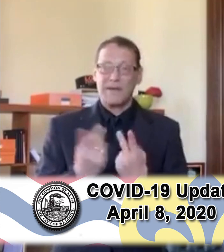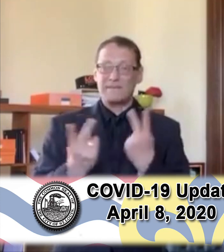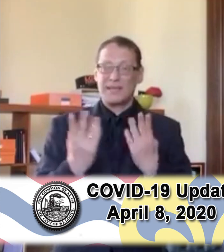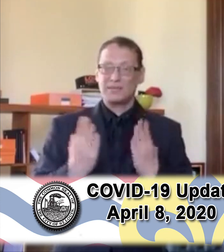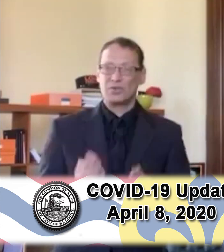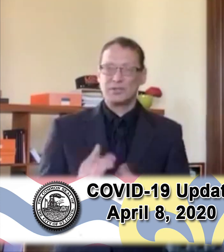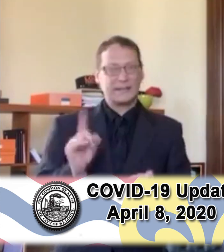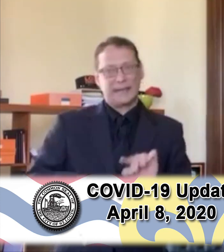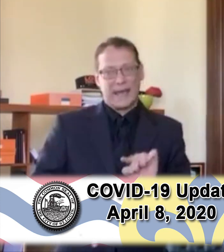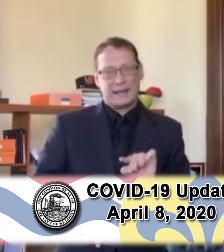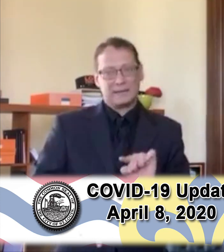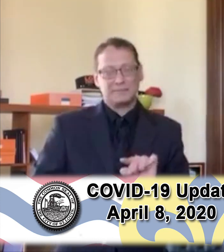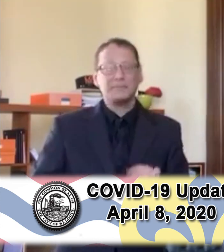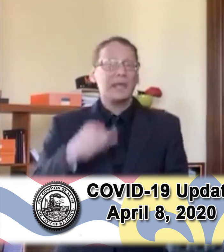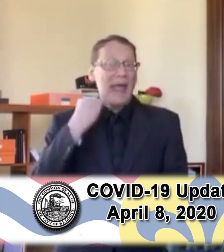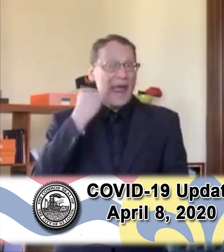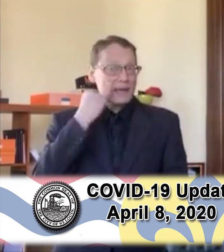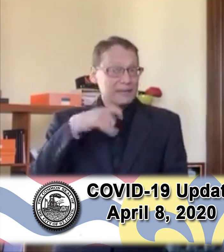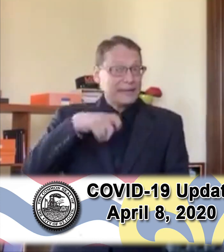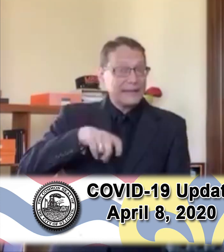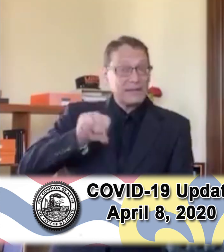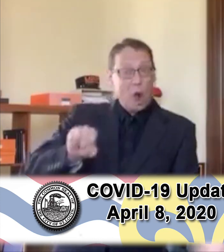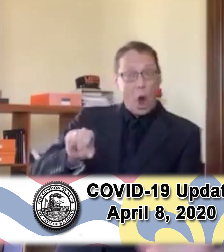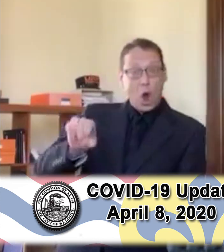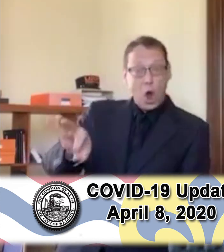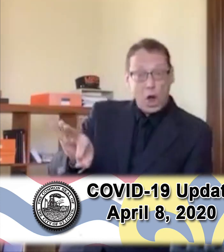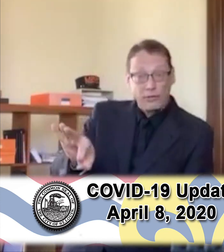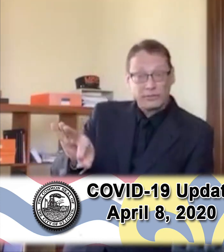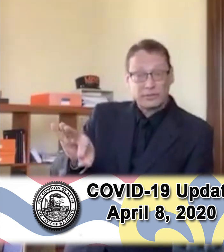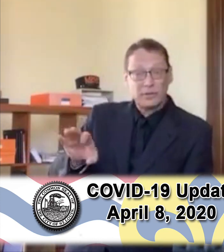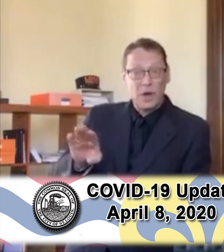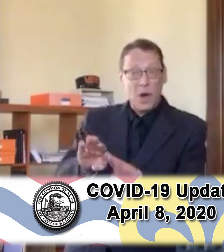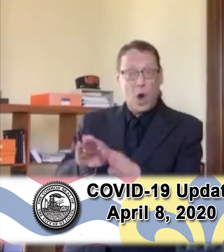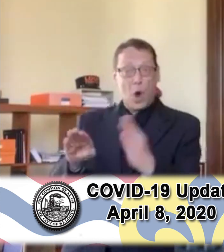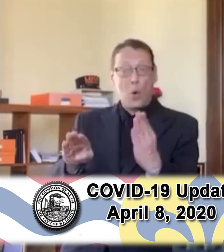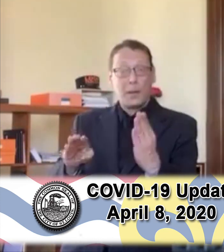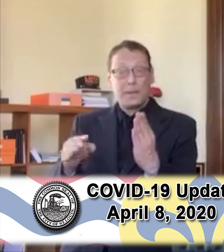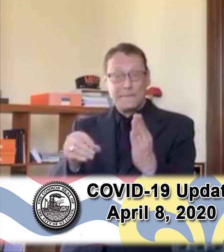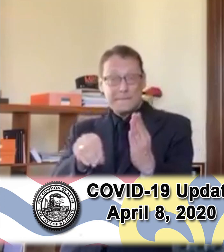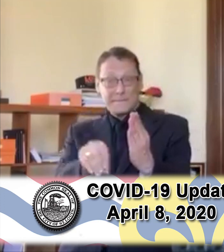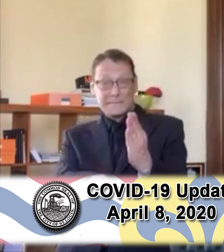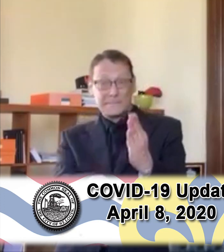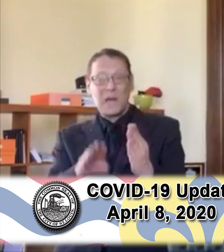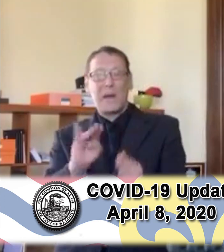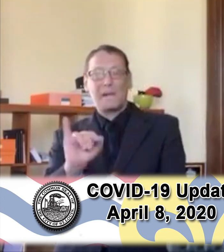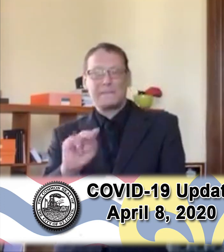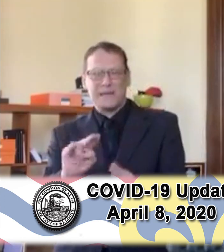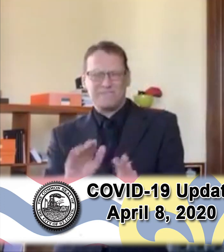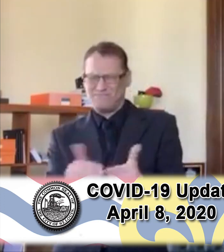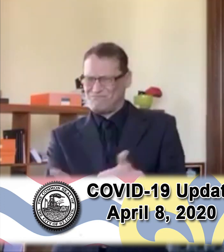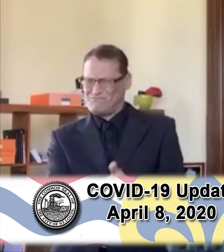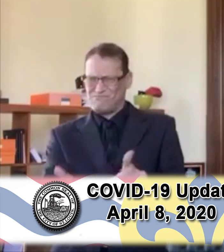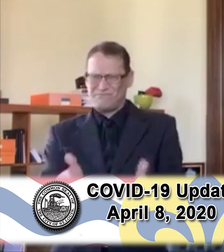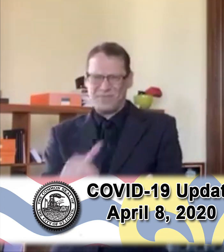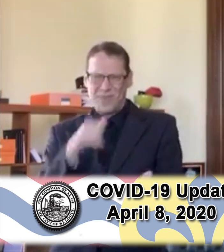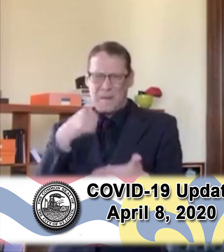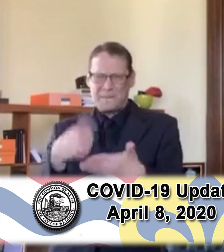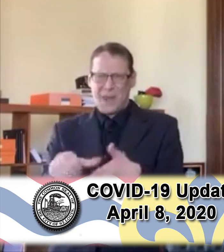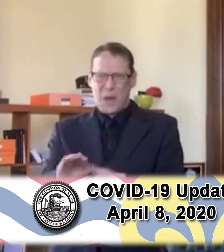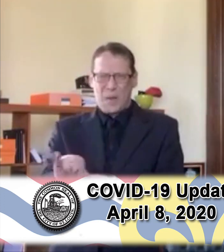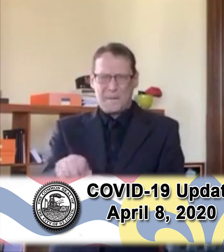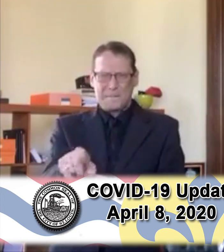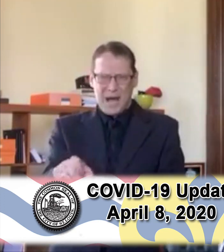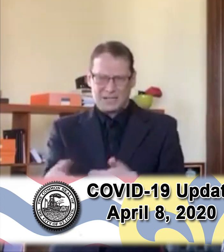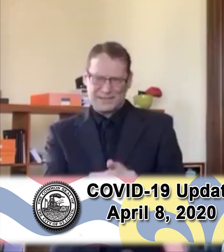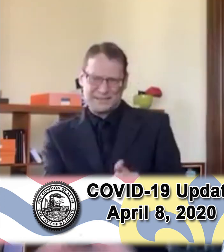inside the building. If you have something that you need to drop off, you can open the front door to City Hall. There's a bin, a mailbox, if you